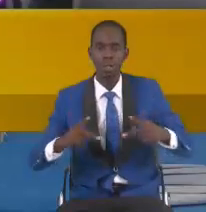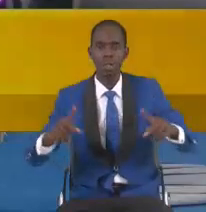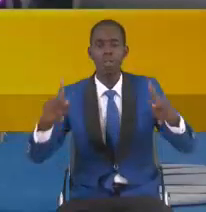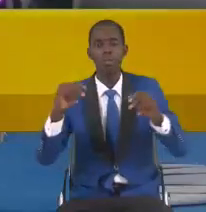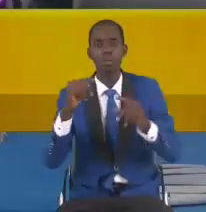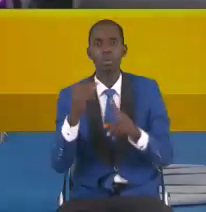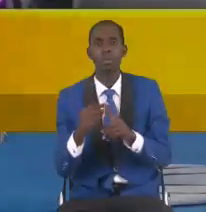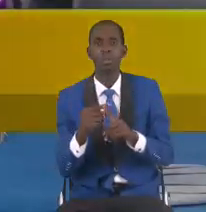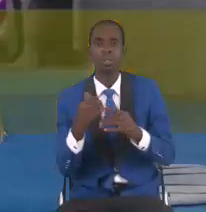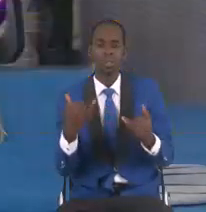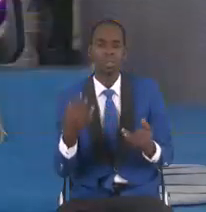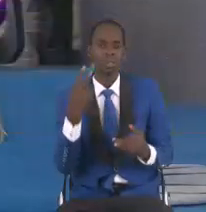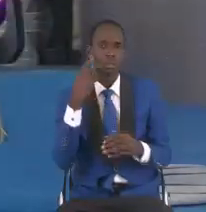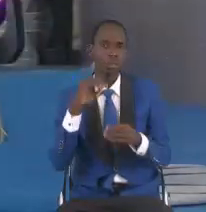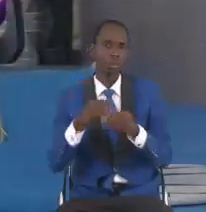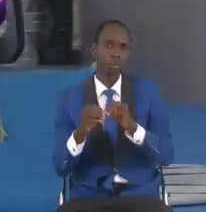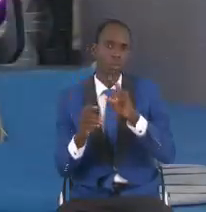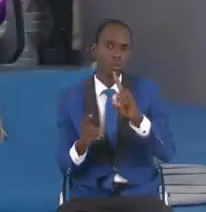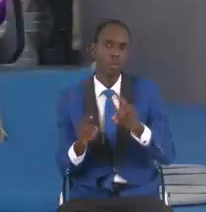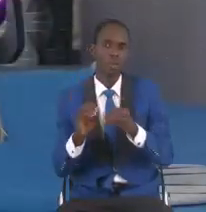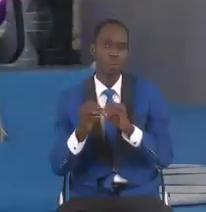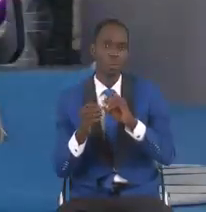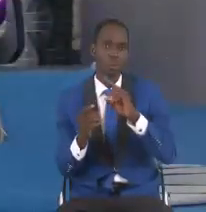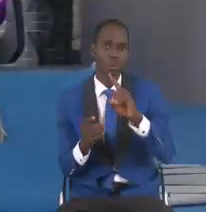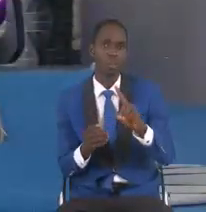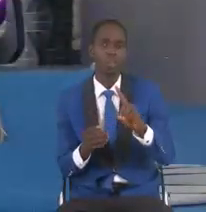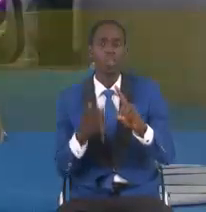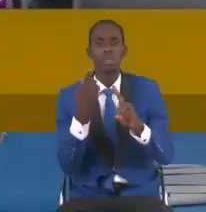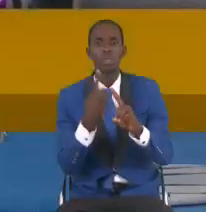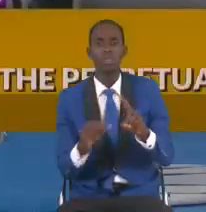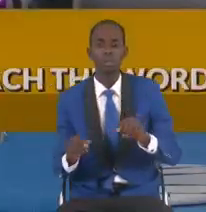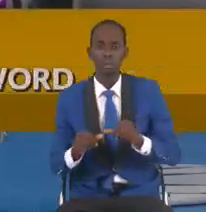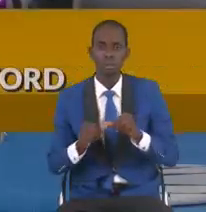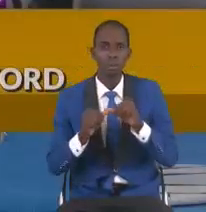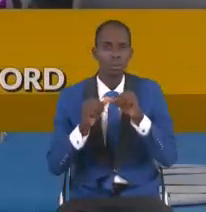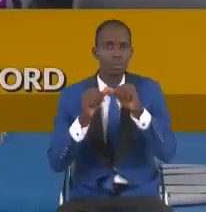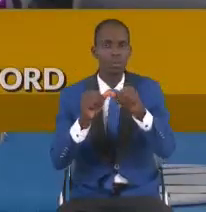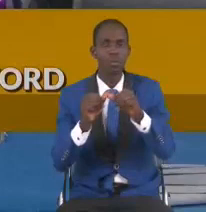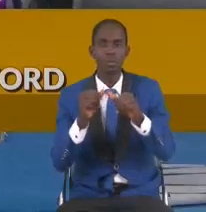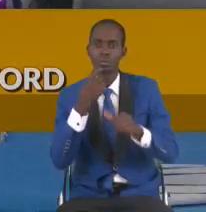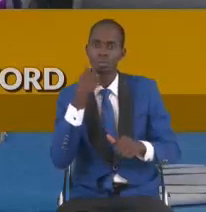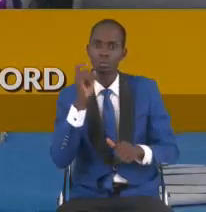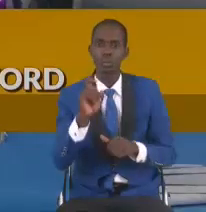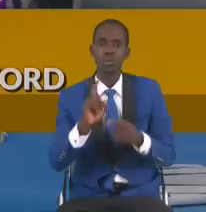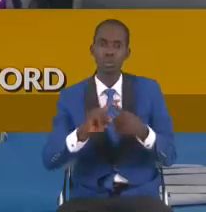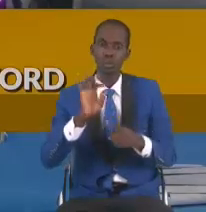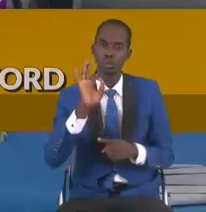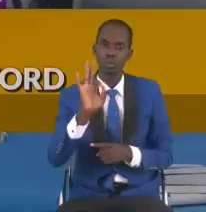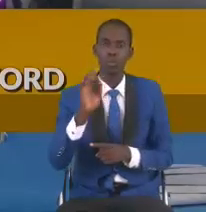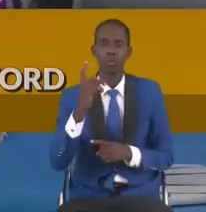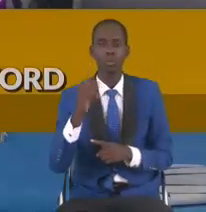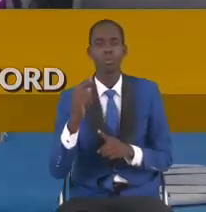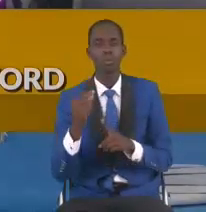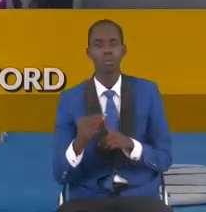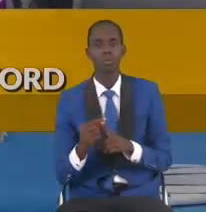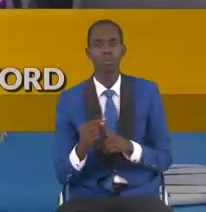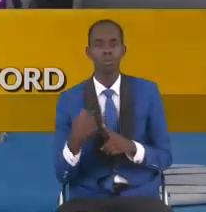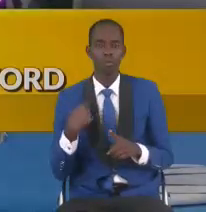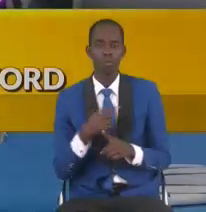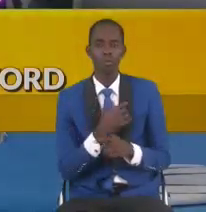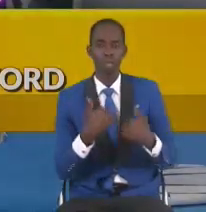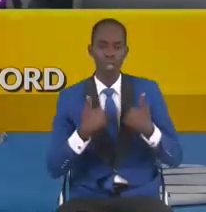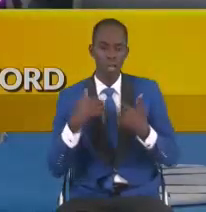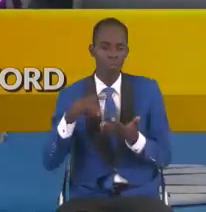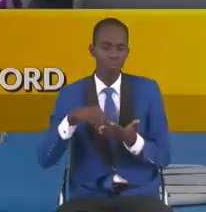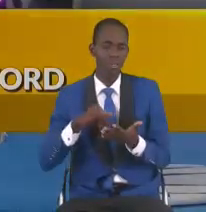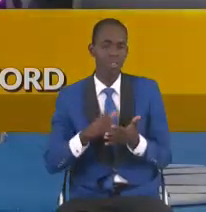look at number one. Number one, the perpetual charge to preach the word. We've read that already, but